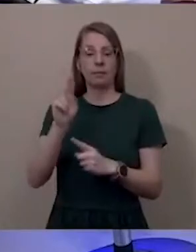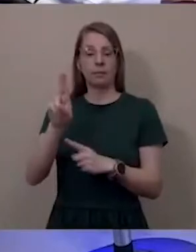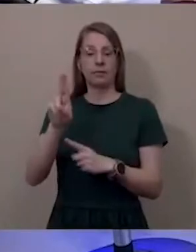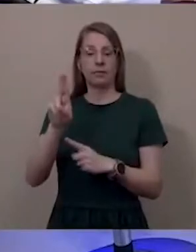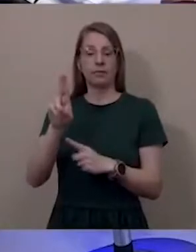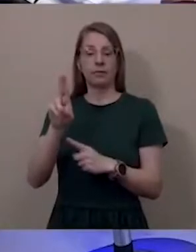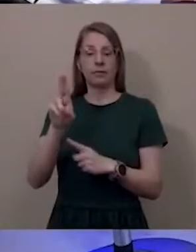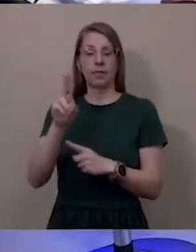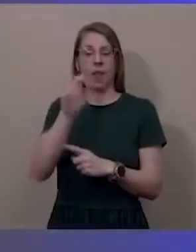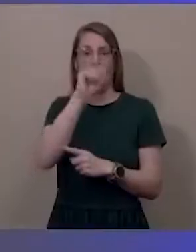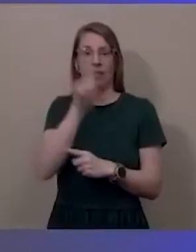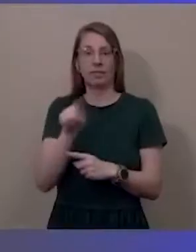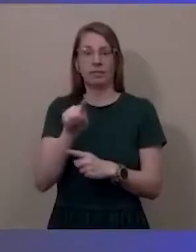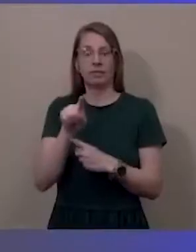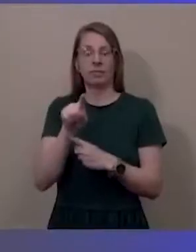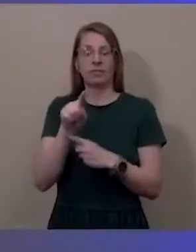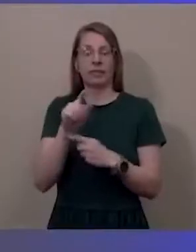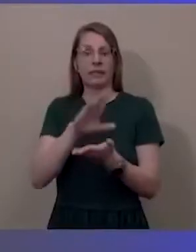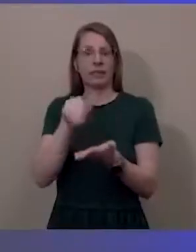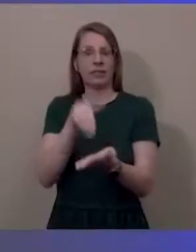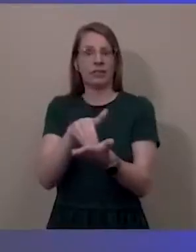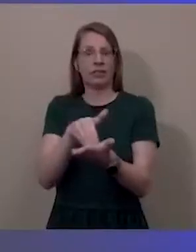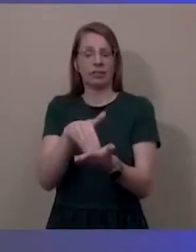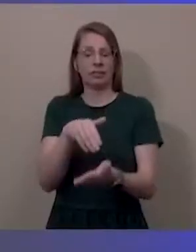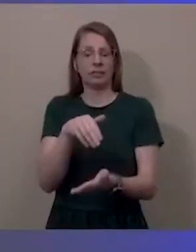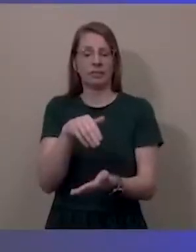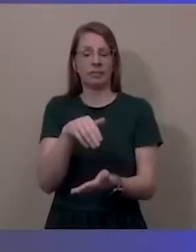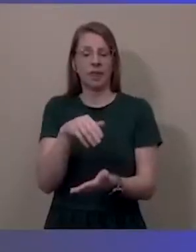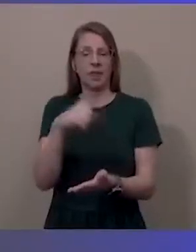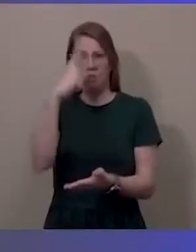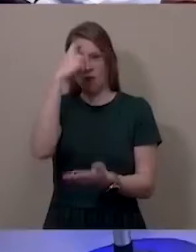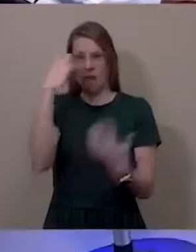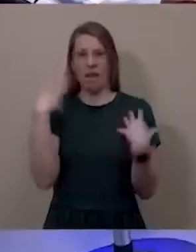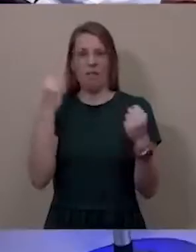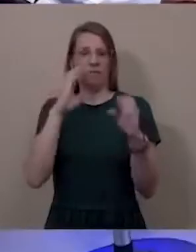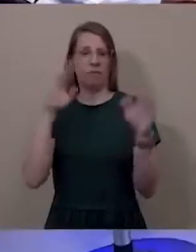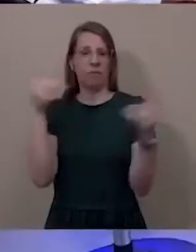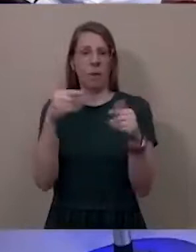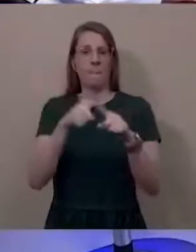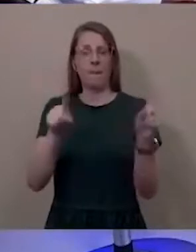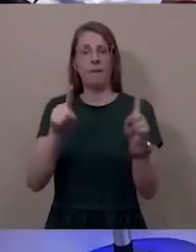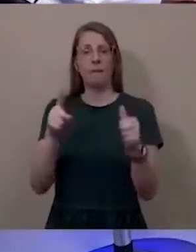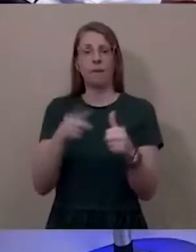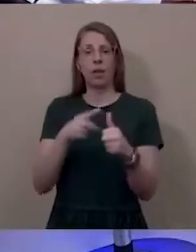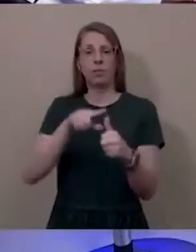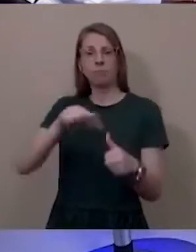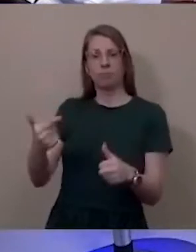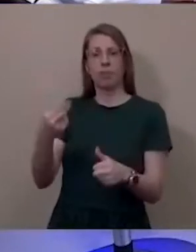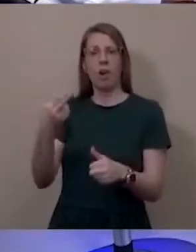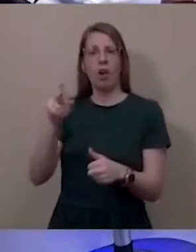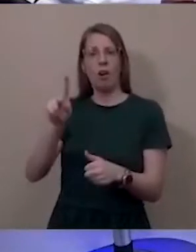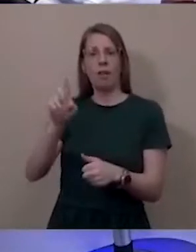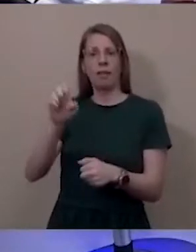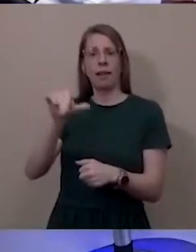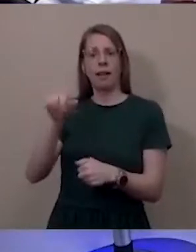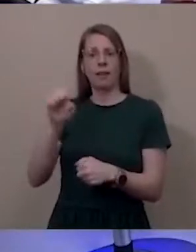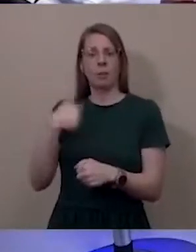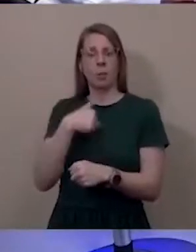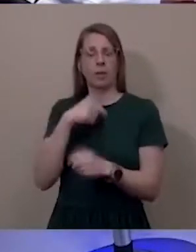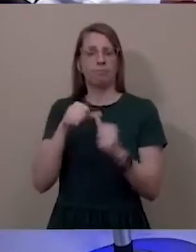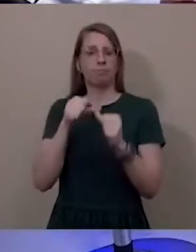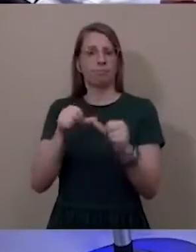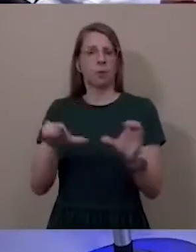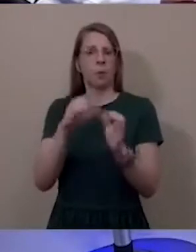on the horizon for brain health. Looking so forward to hearing about that. But first, Hawkeye. Yeah. We continue to do well and to continue